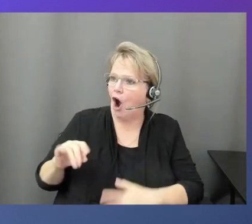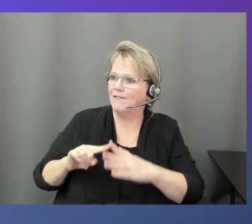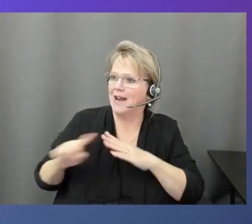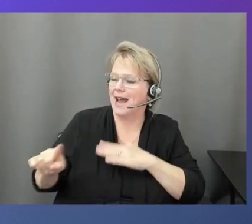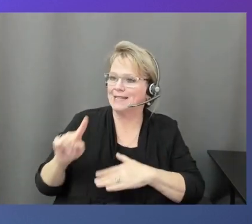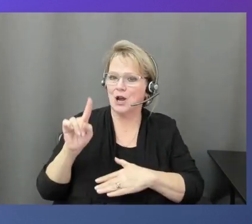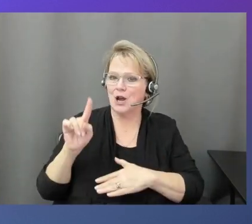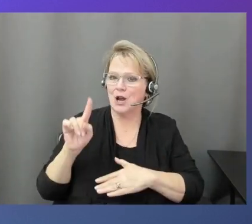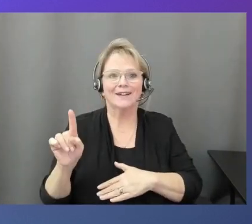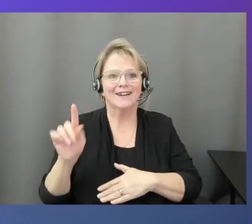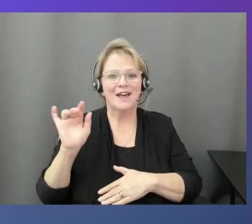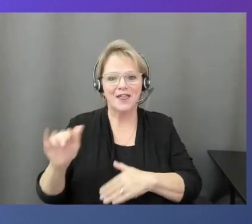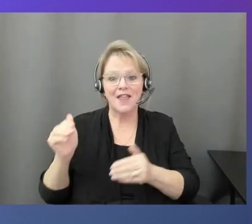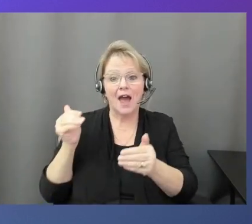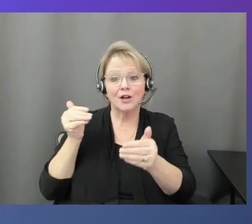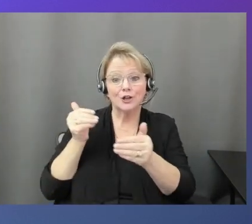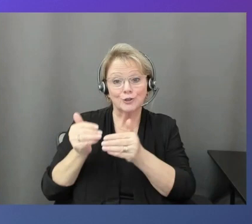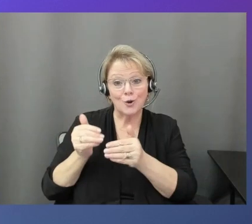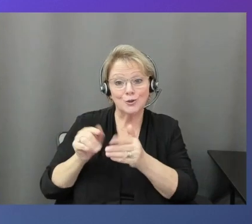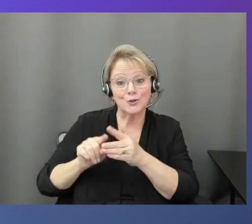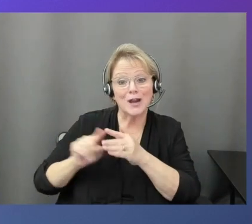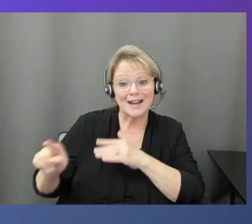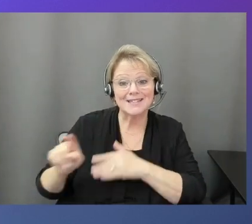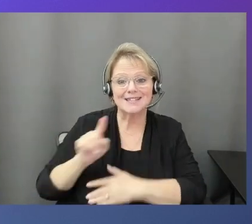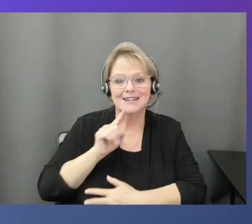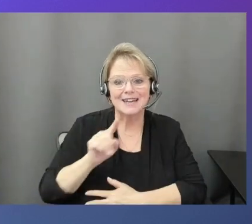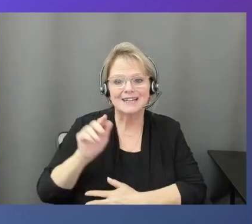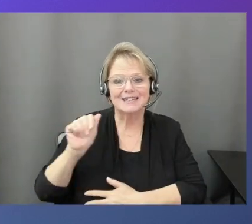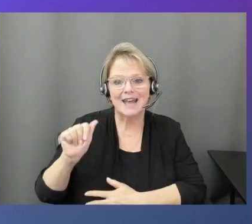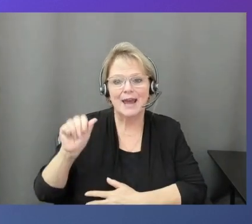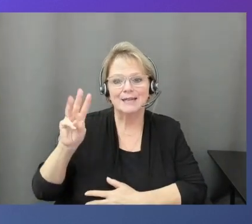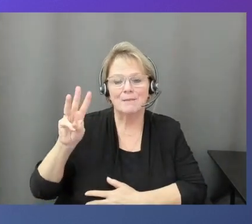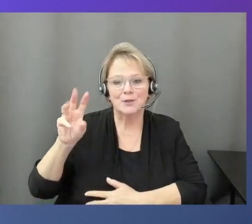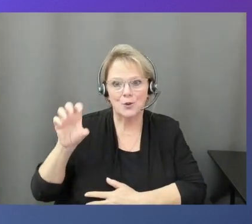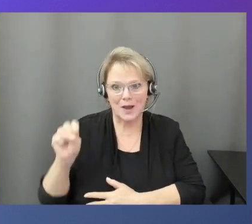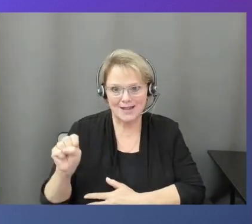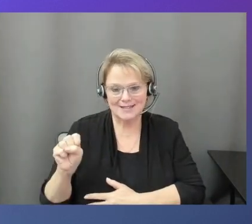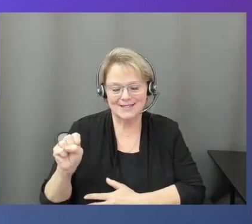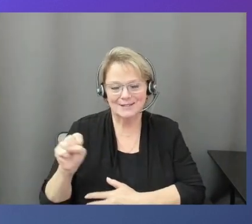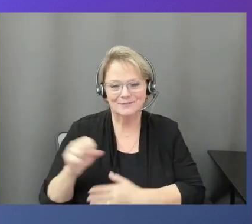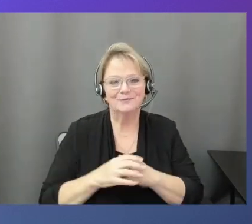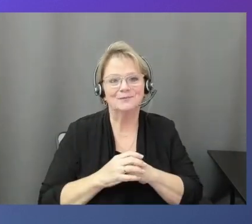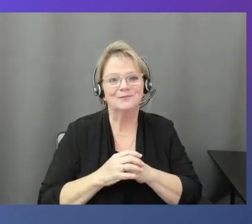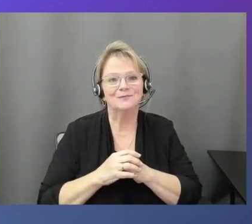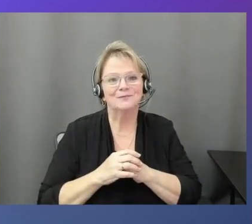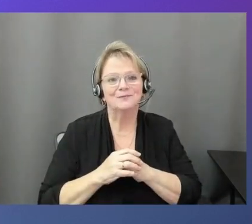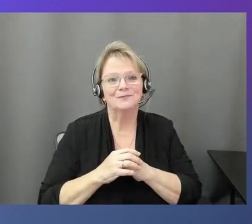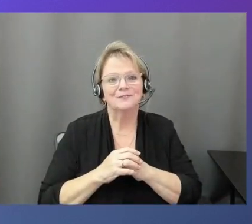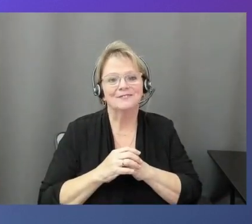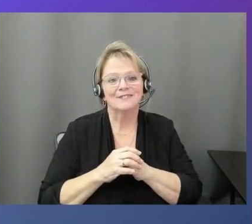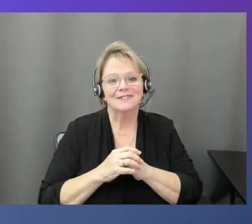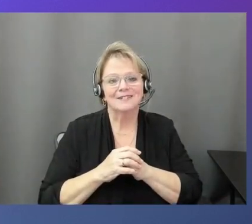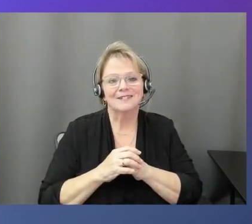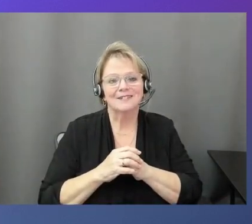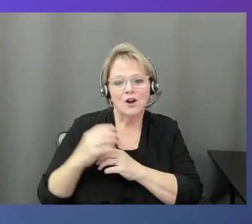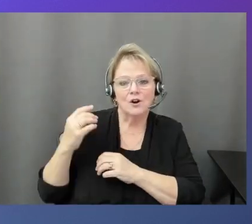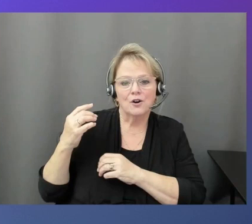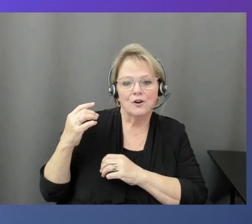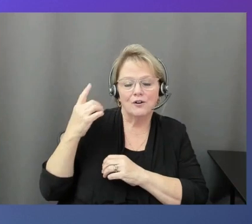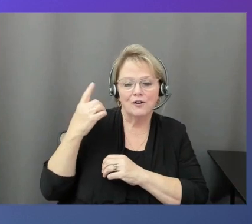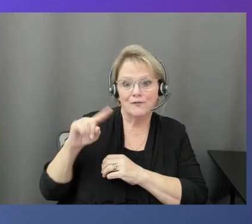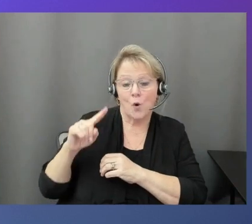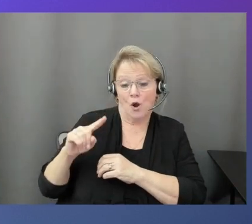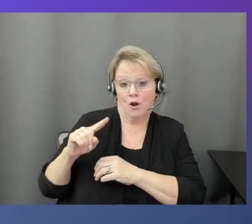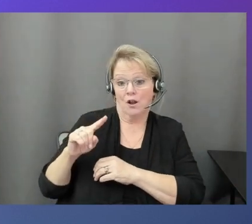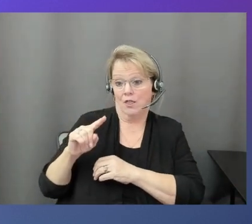AWS wavelength because you're bringing familiar AWS compute and storage topologically closer to the end user, but also where that data